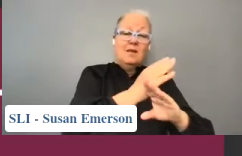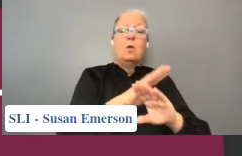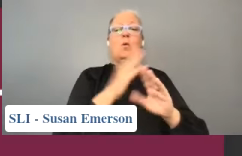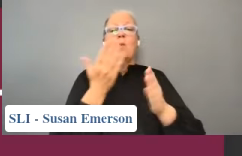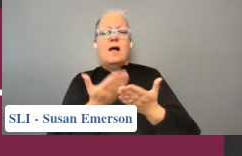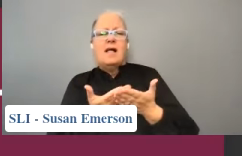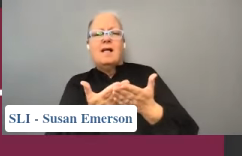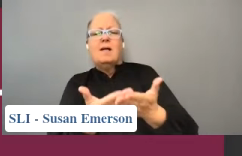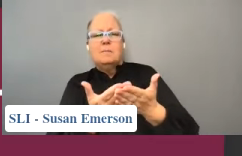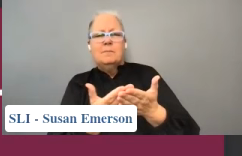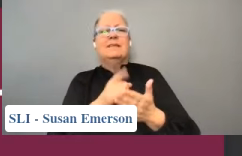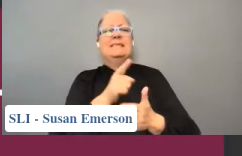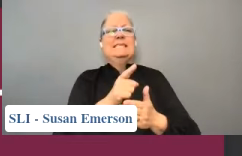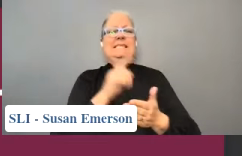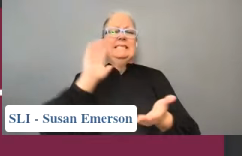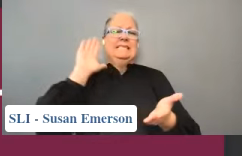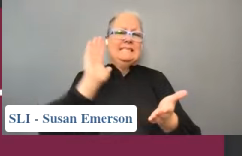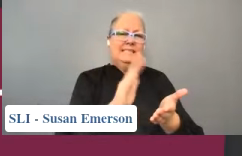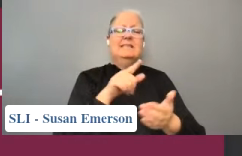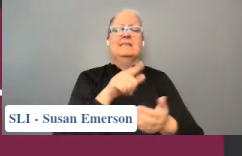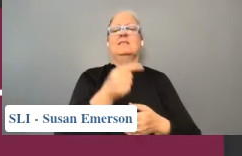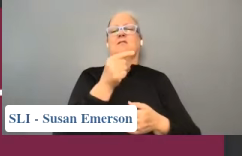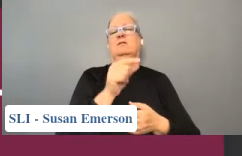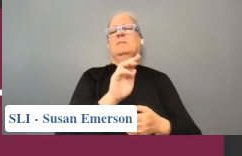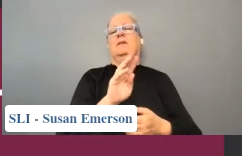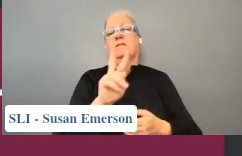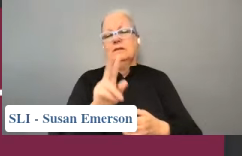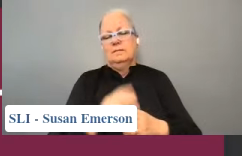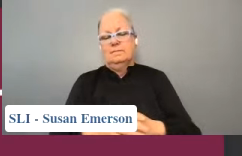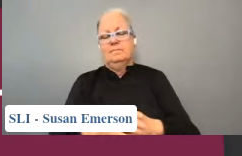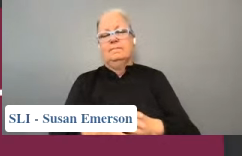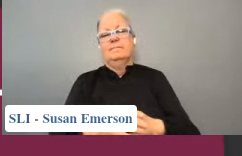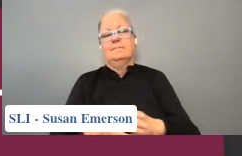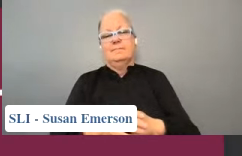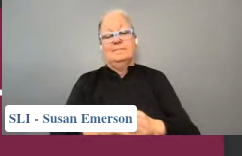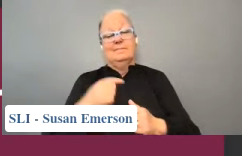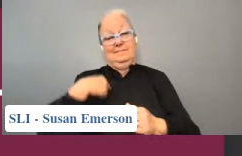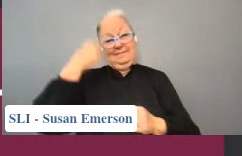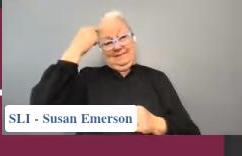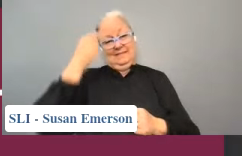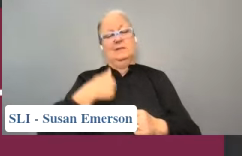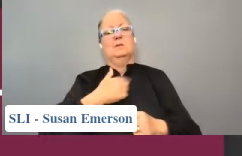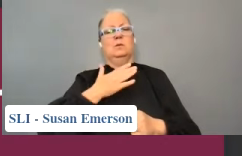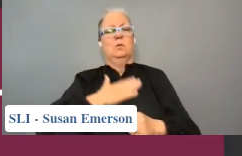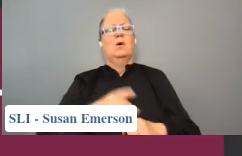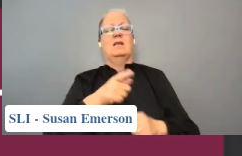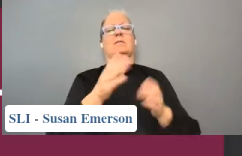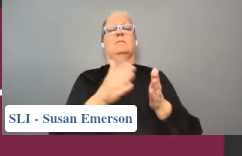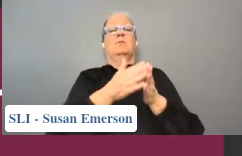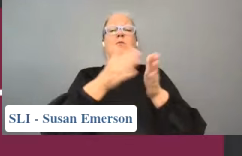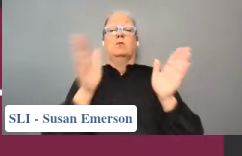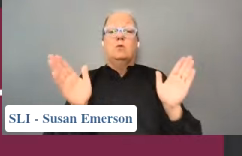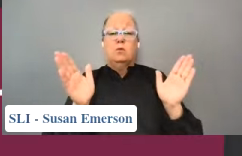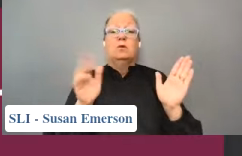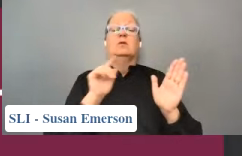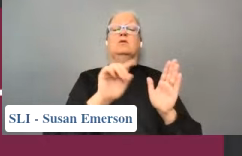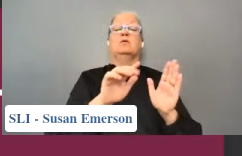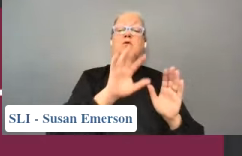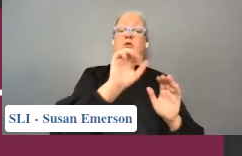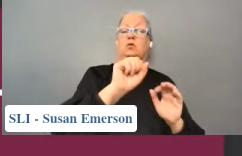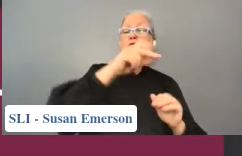gender-based violence. So we suggest that a broader social protection systems approach is needed, one